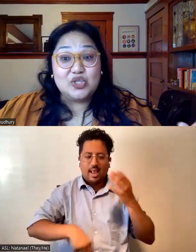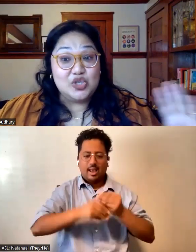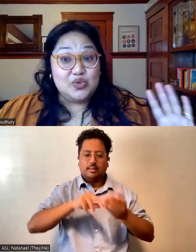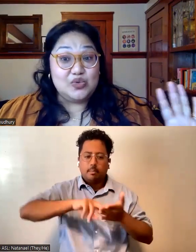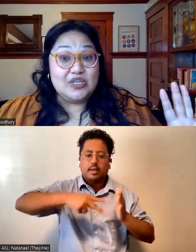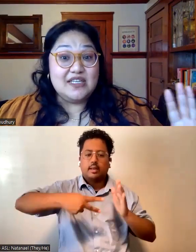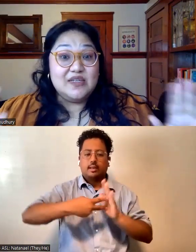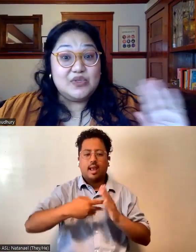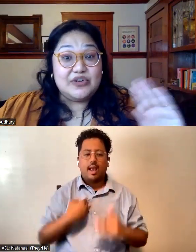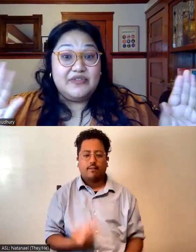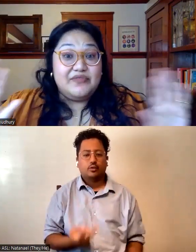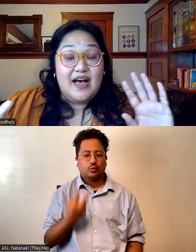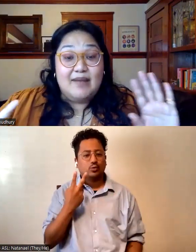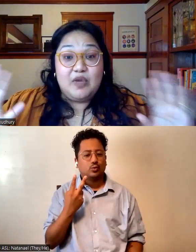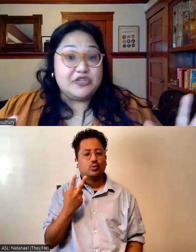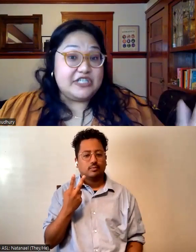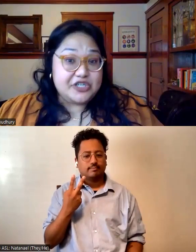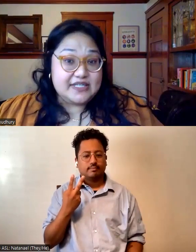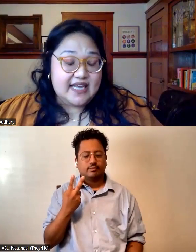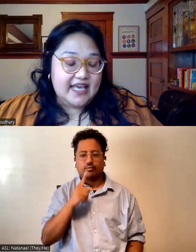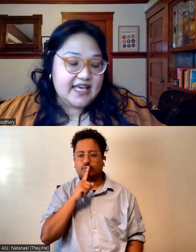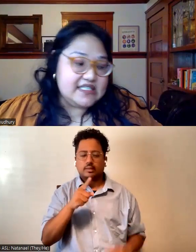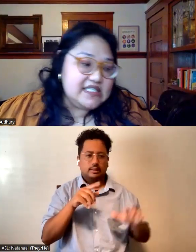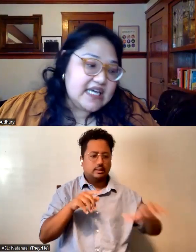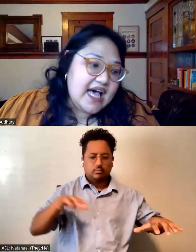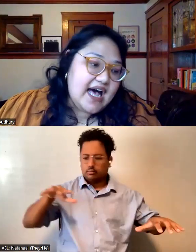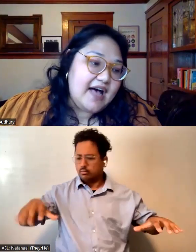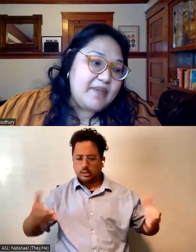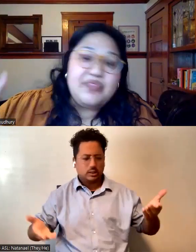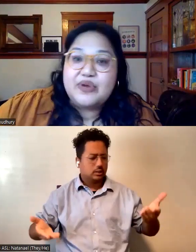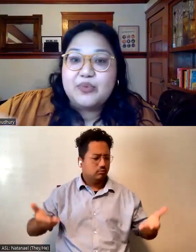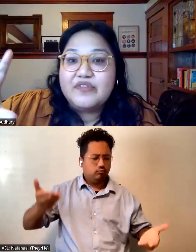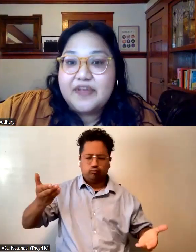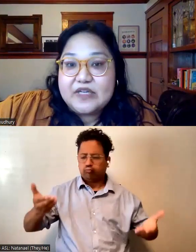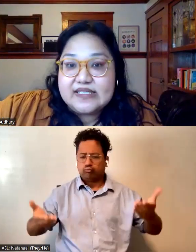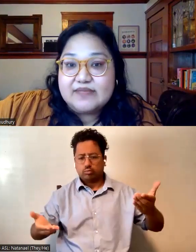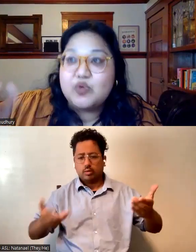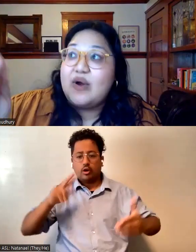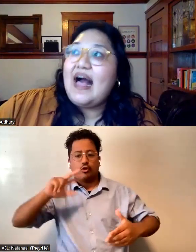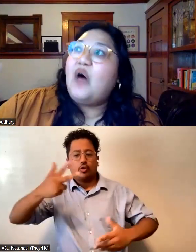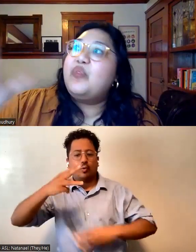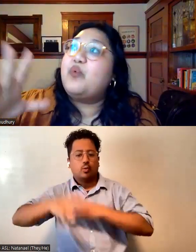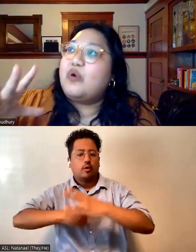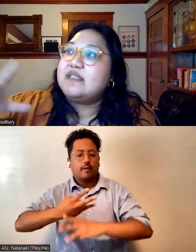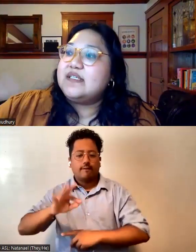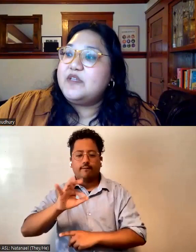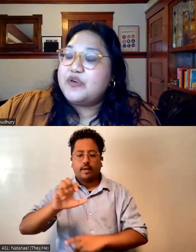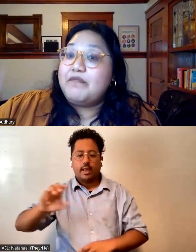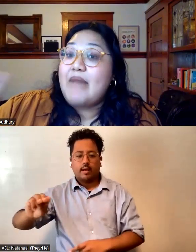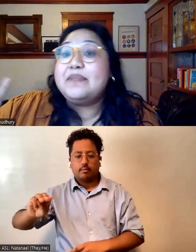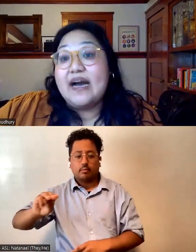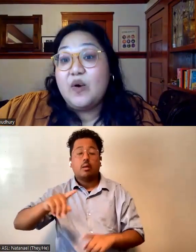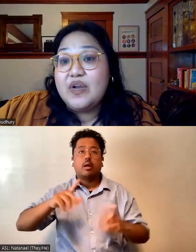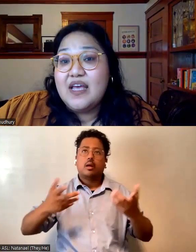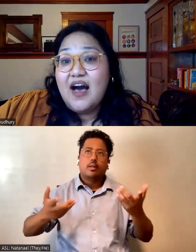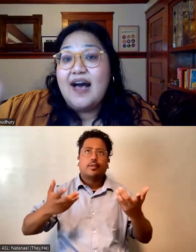these two sort of contradictions at hand. And third world feminisms, or how the world has been sort of